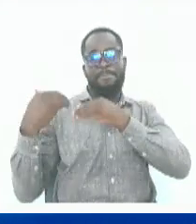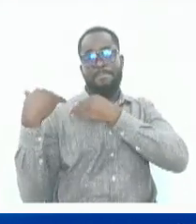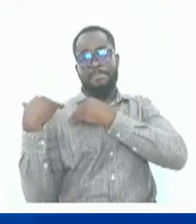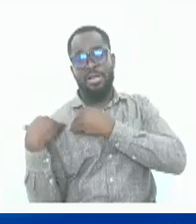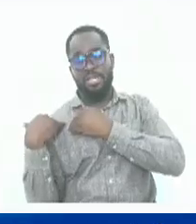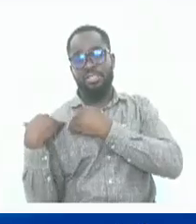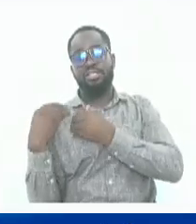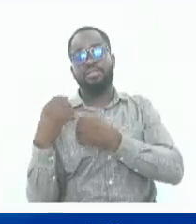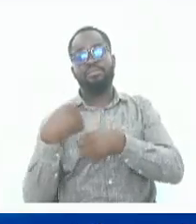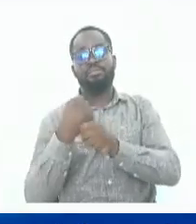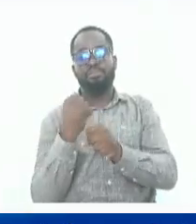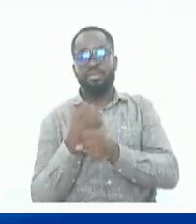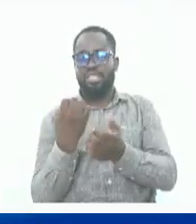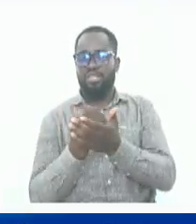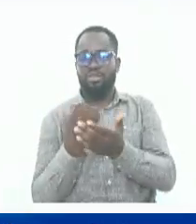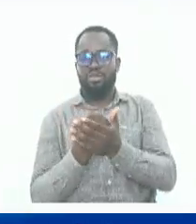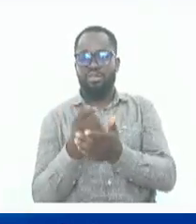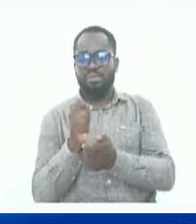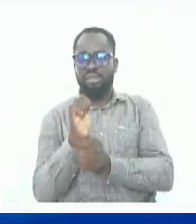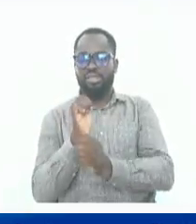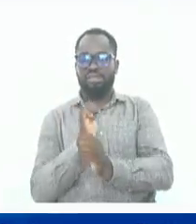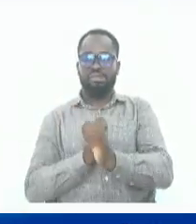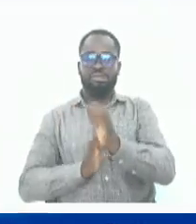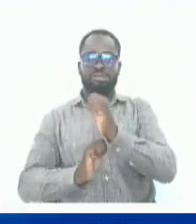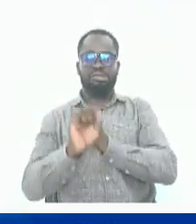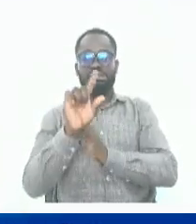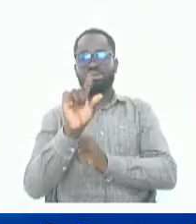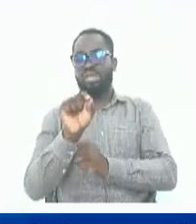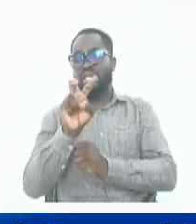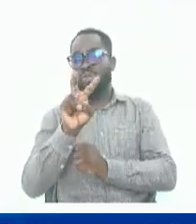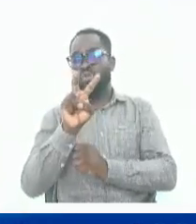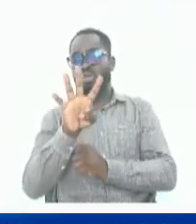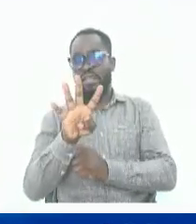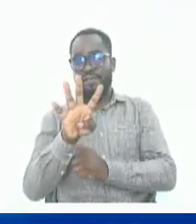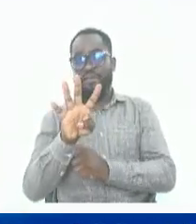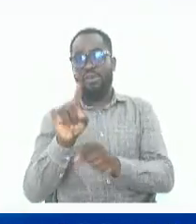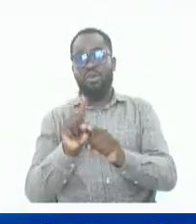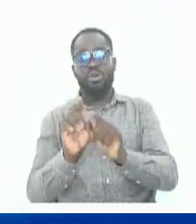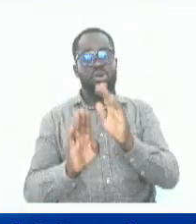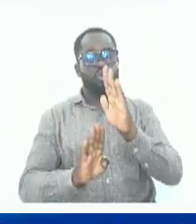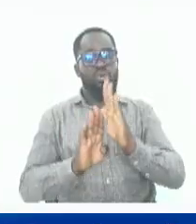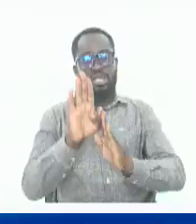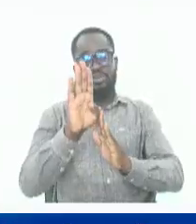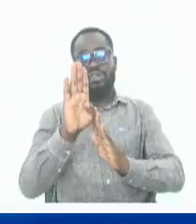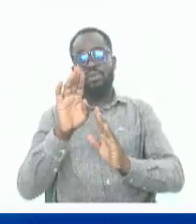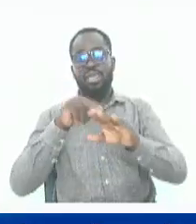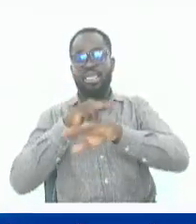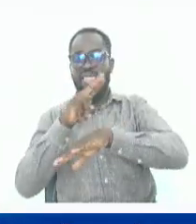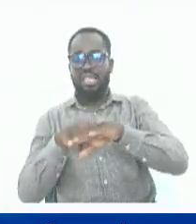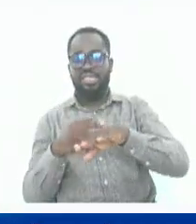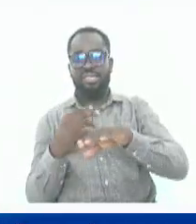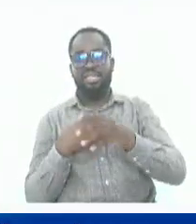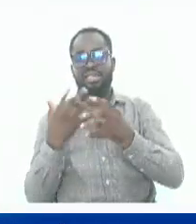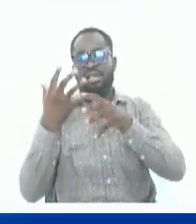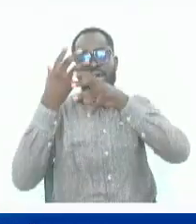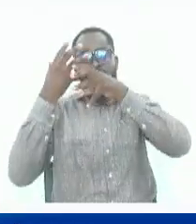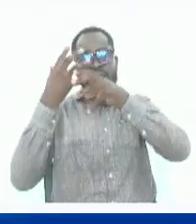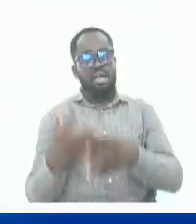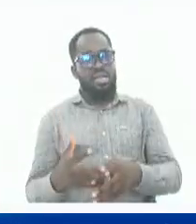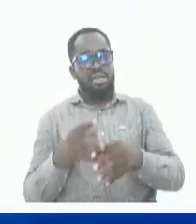to strain economic stability in 2024, with developing nations bearing the heaviest